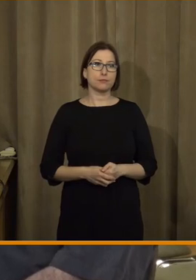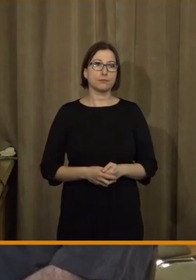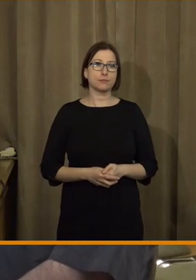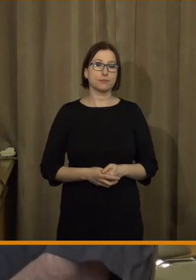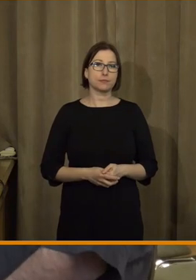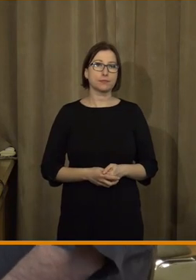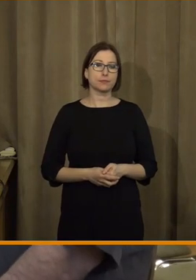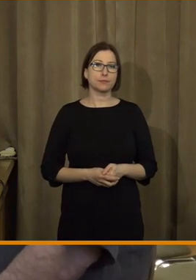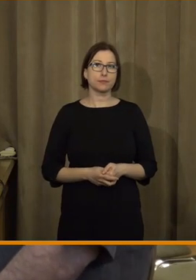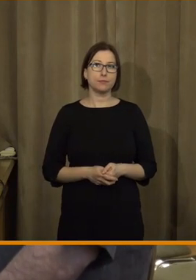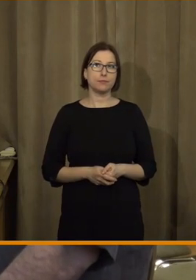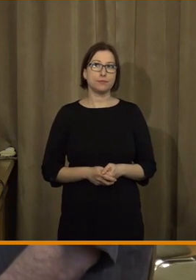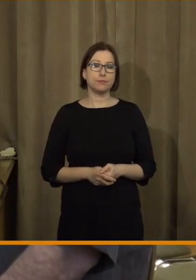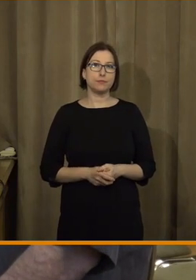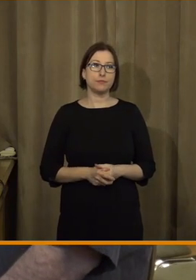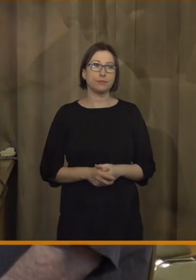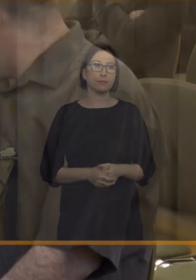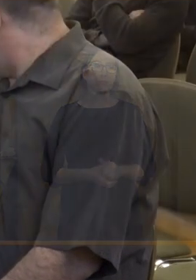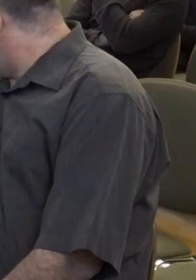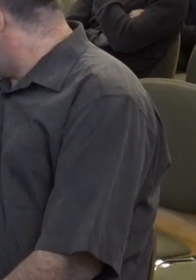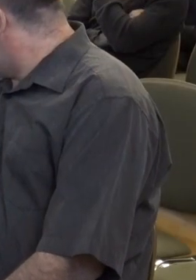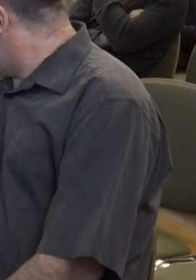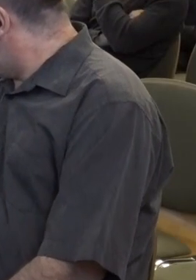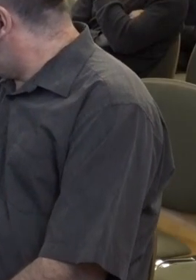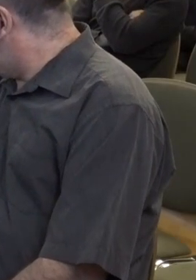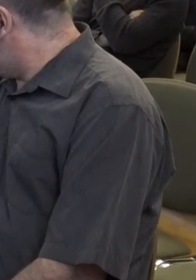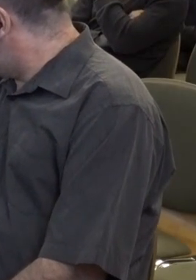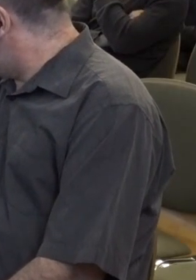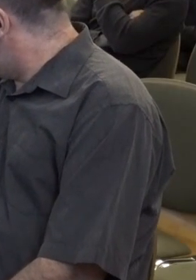interception? Is it for interception?